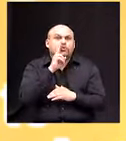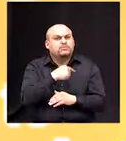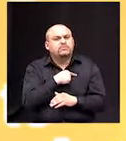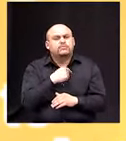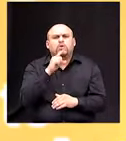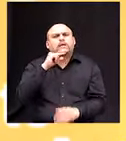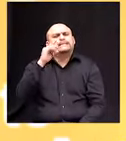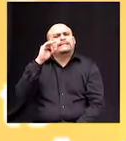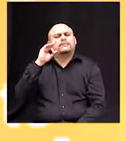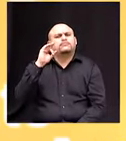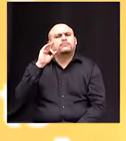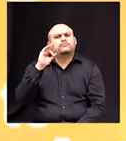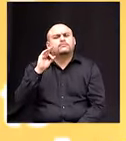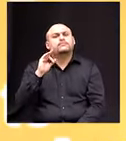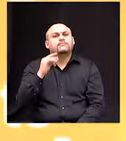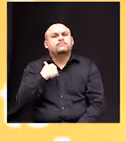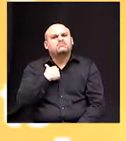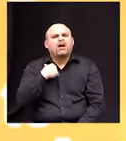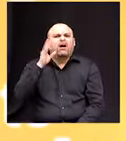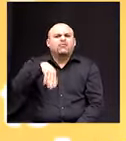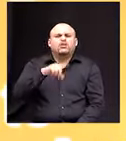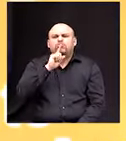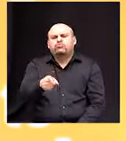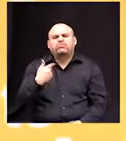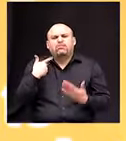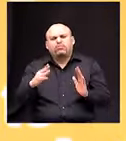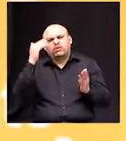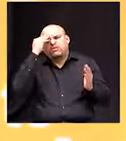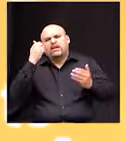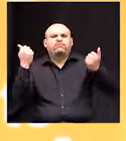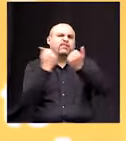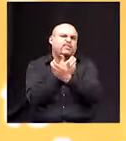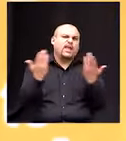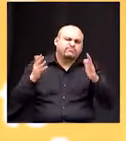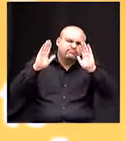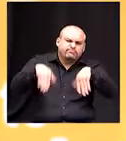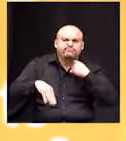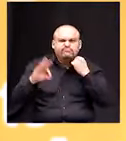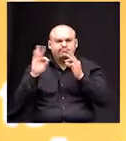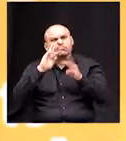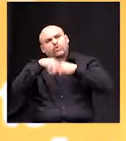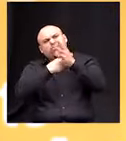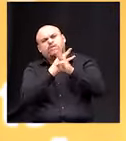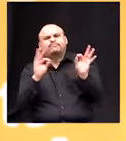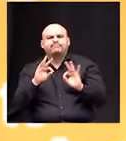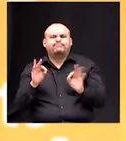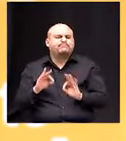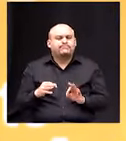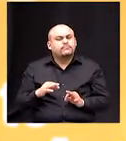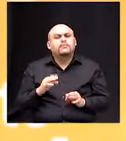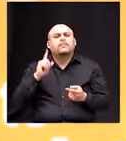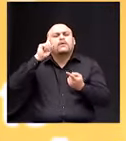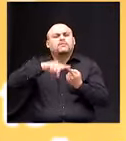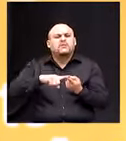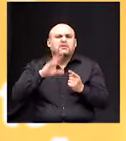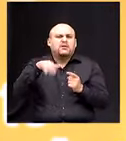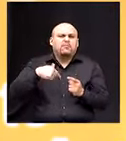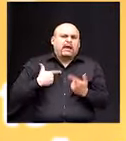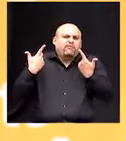was 18 years old, and I was sure that I already knew everything there was to know about the world. I had my life figured